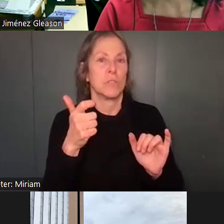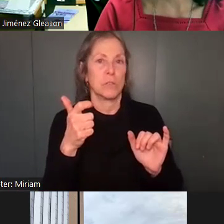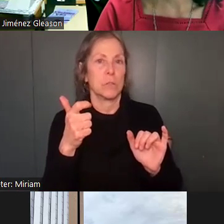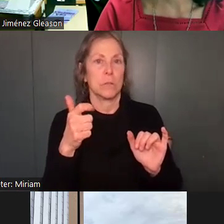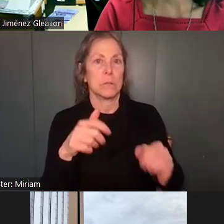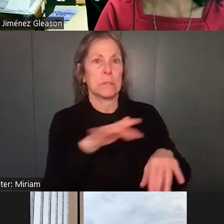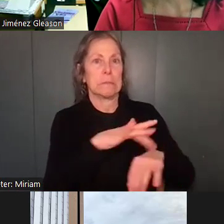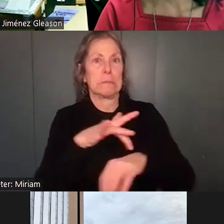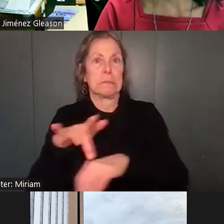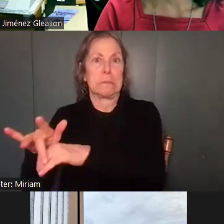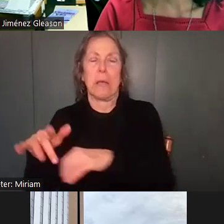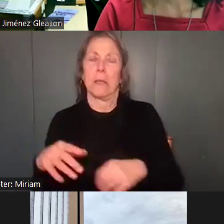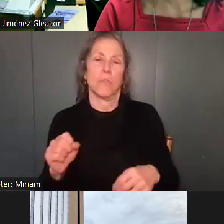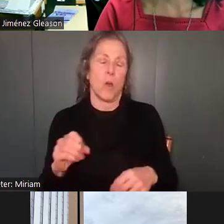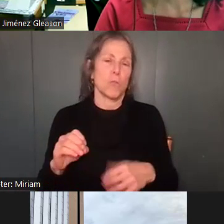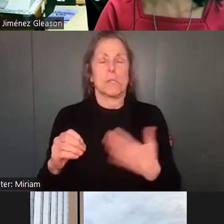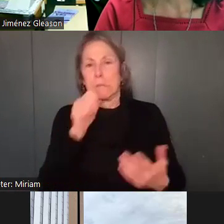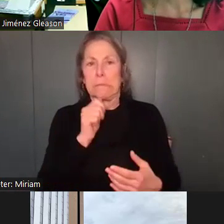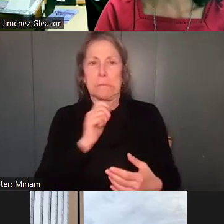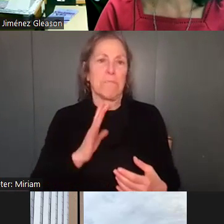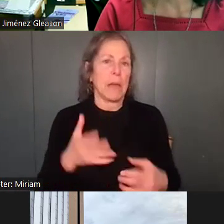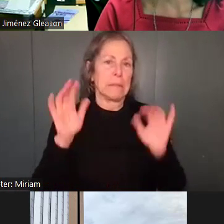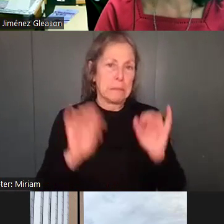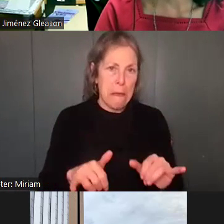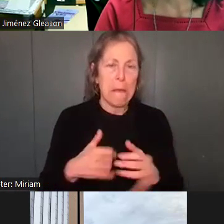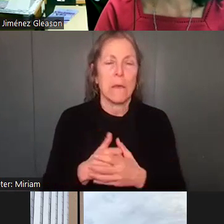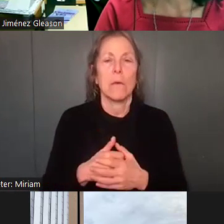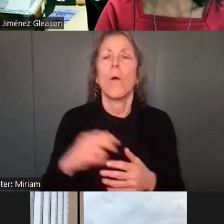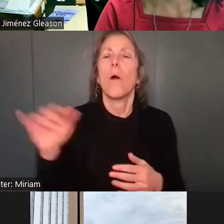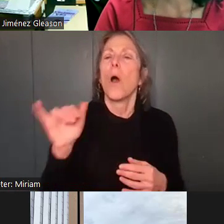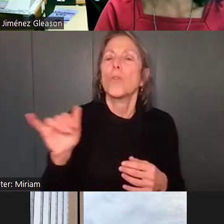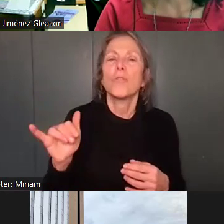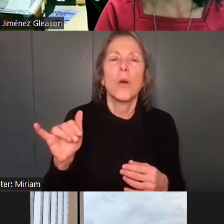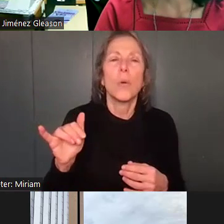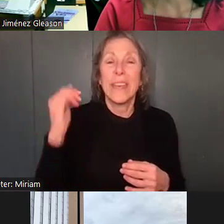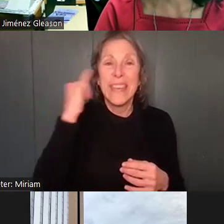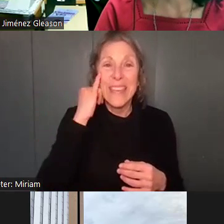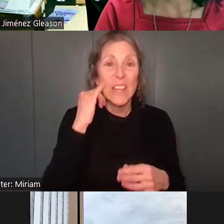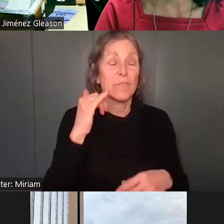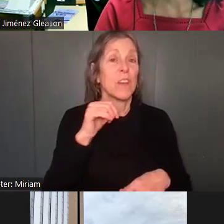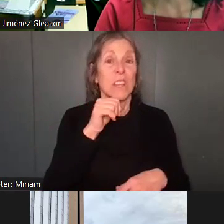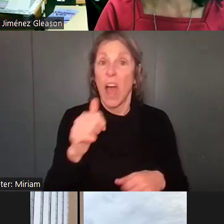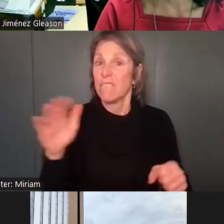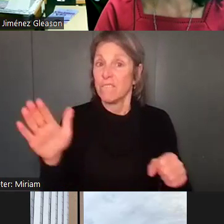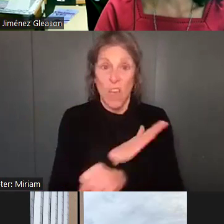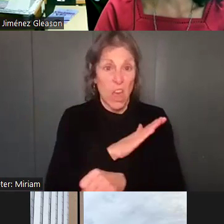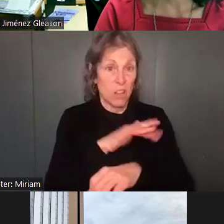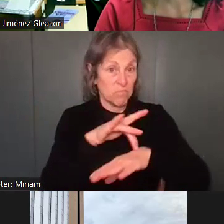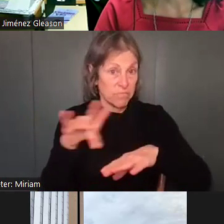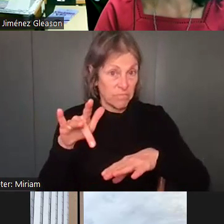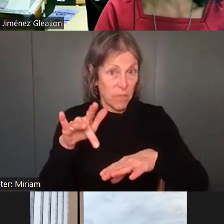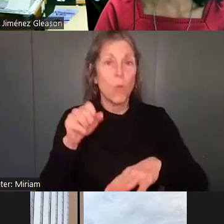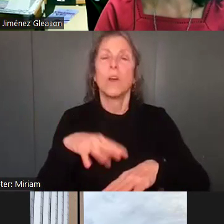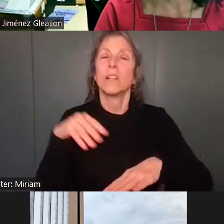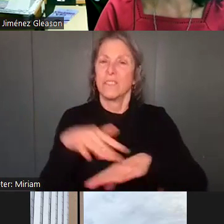aren't filled. And also because I think not filling those seats will impact the diversity of